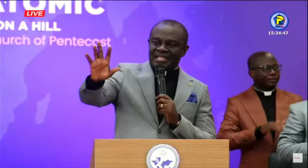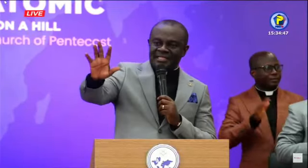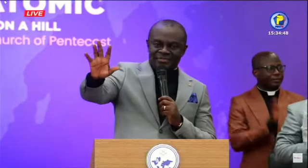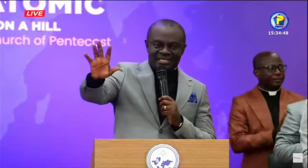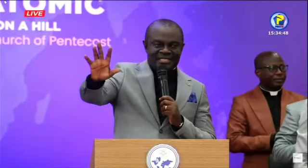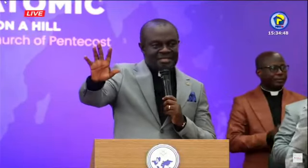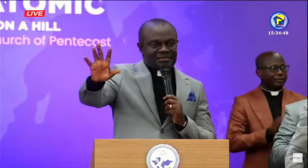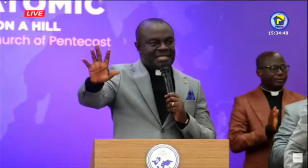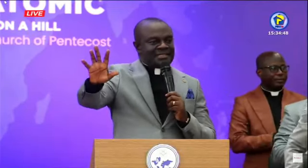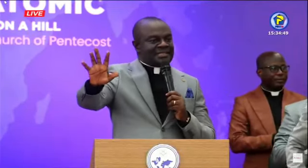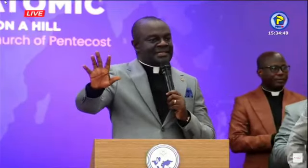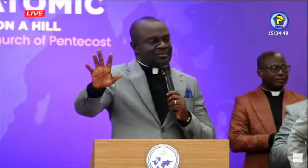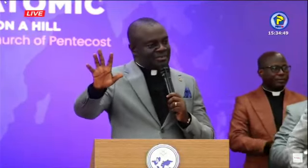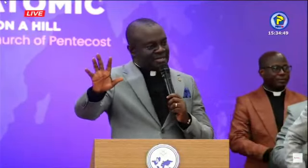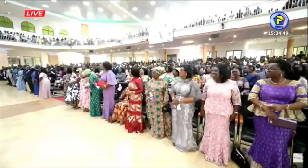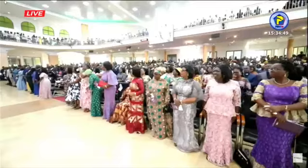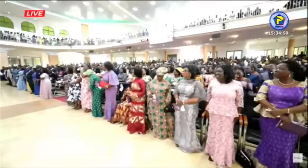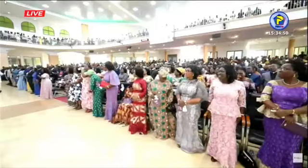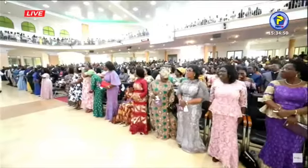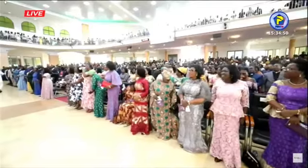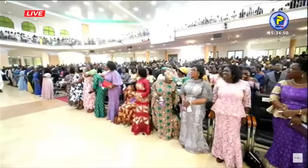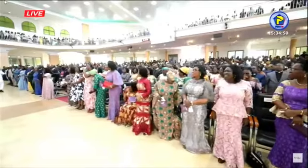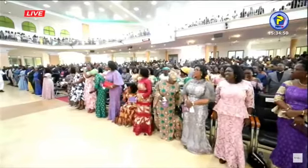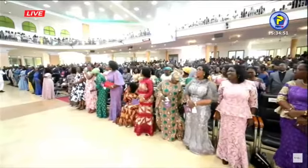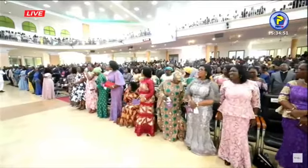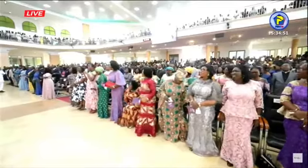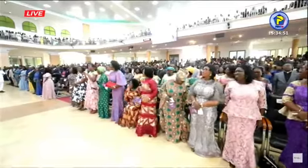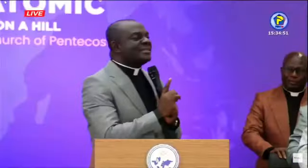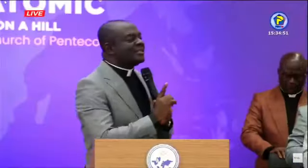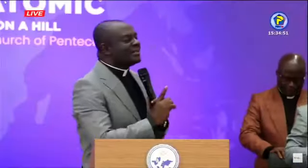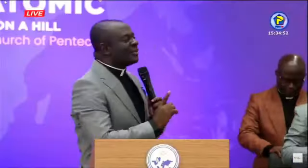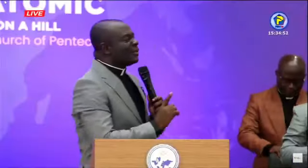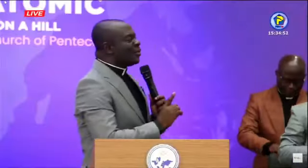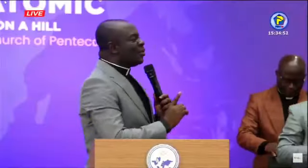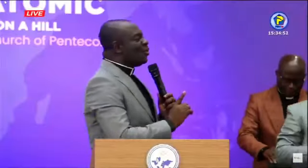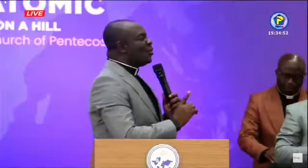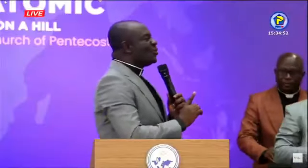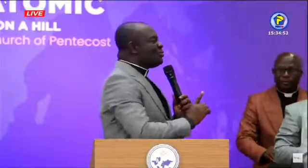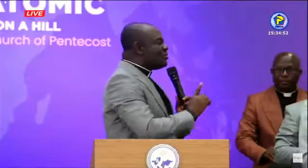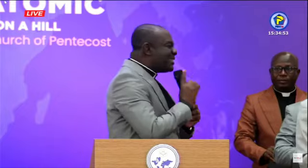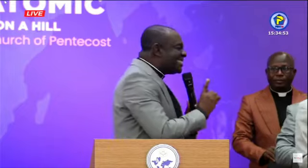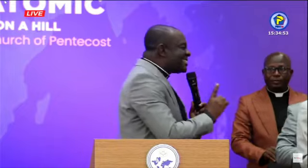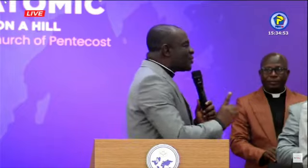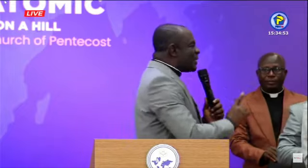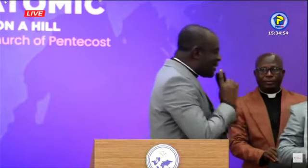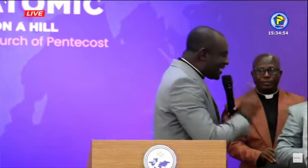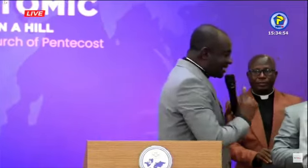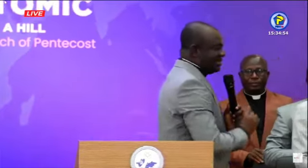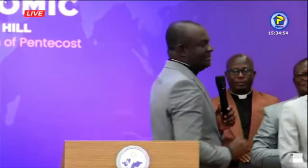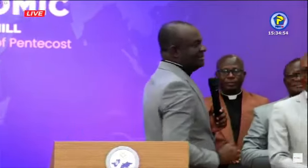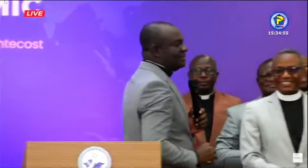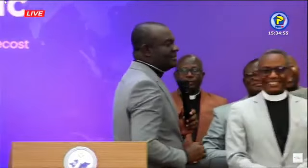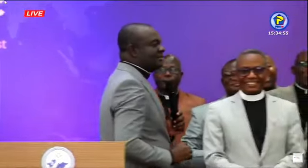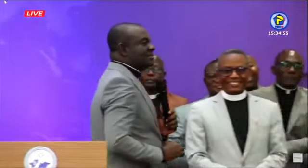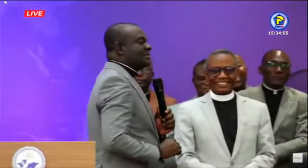Keep standing, please. Keep standing. Keep standing. This is a man who preaches with